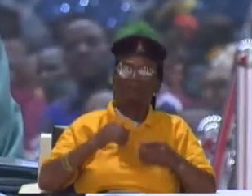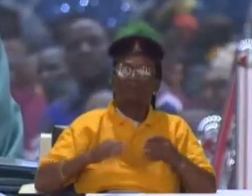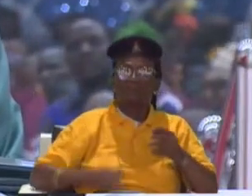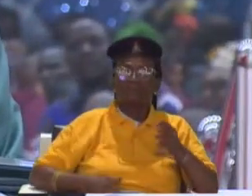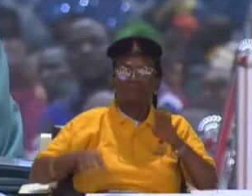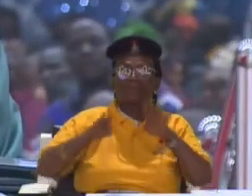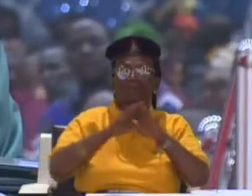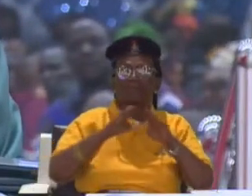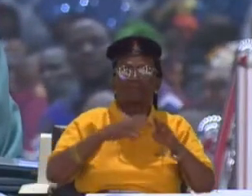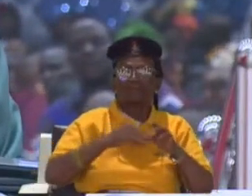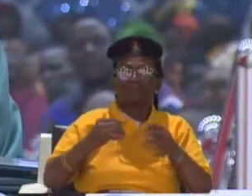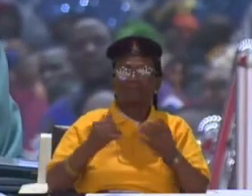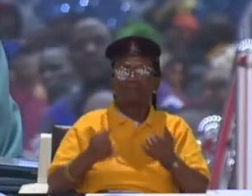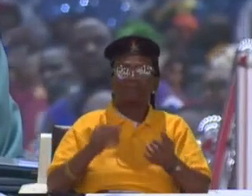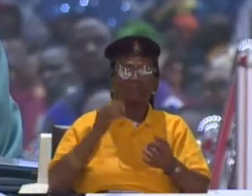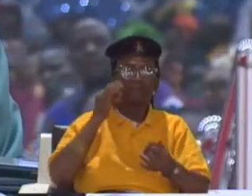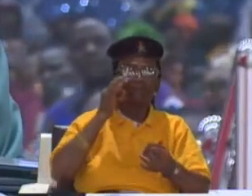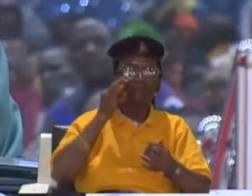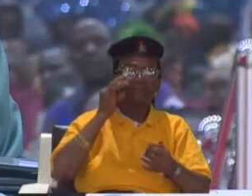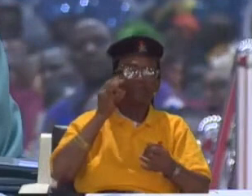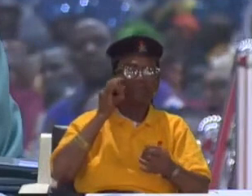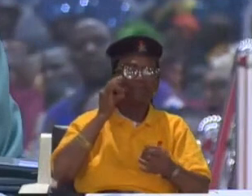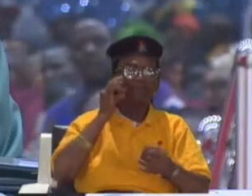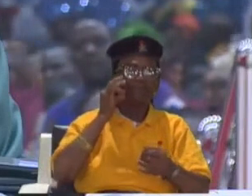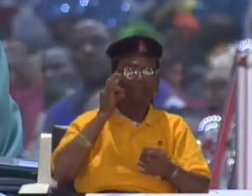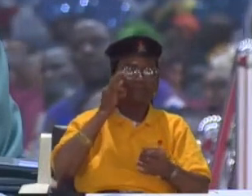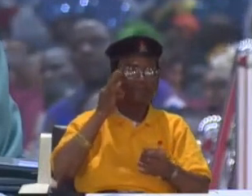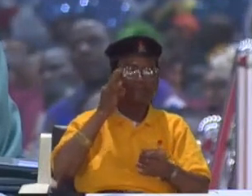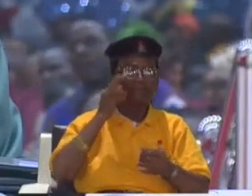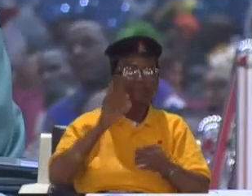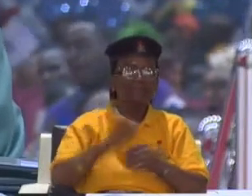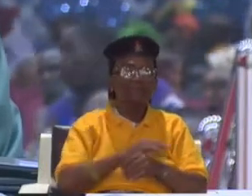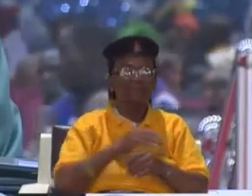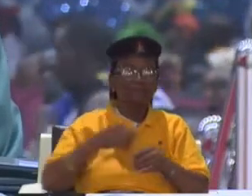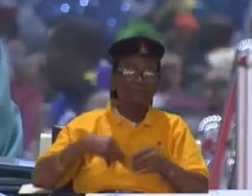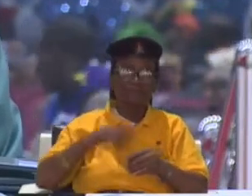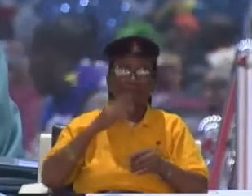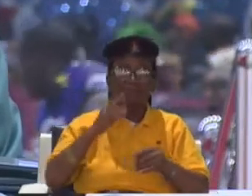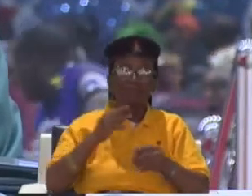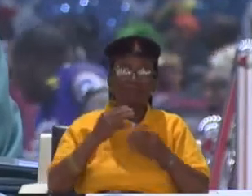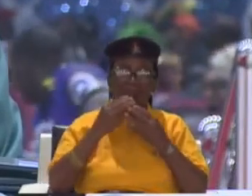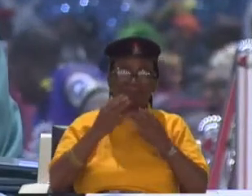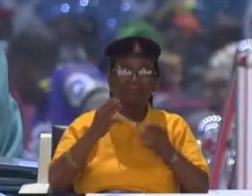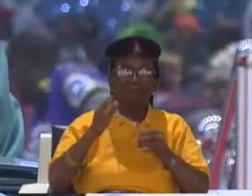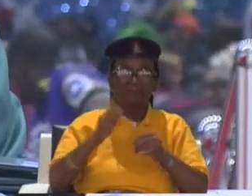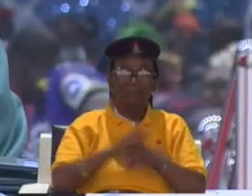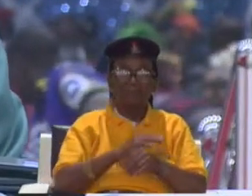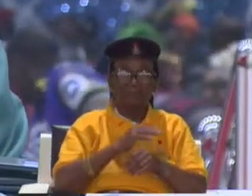grateful, Lord.